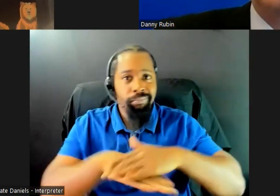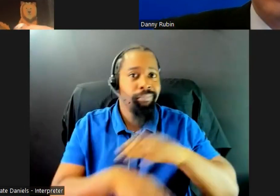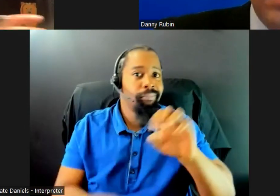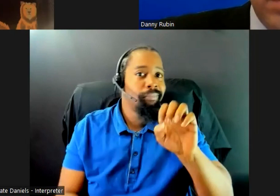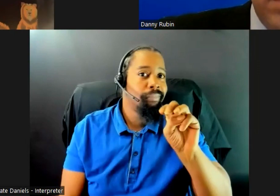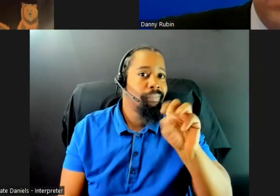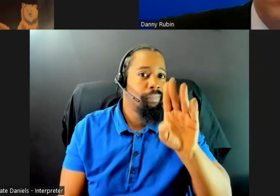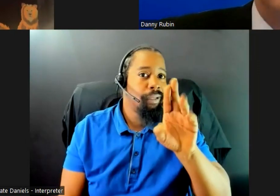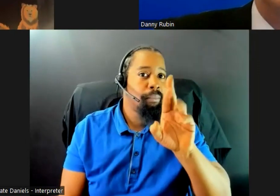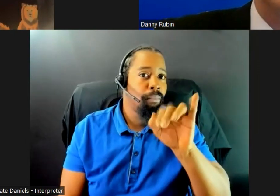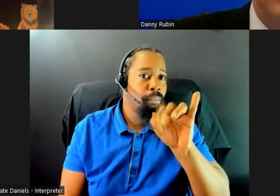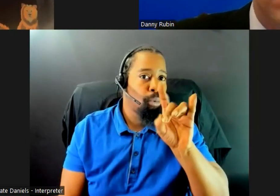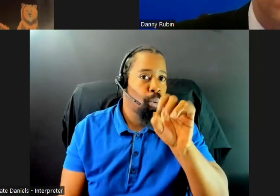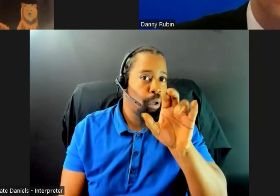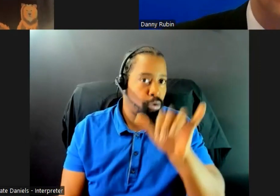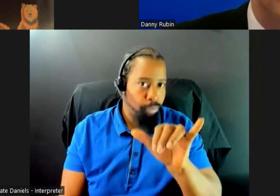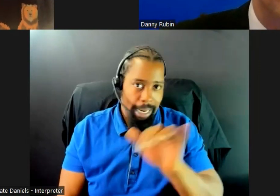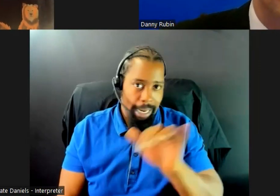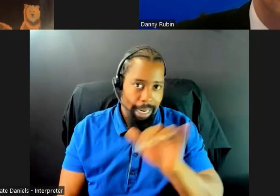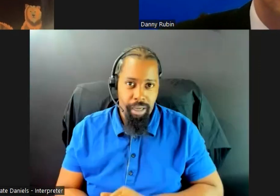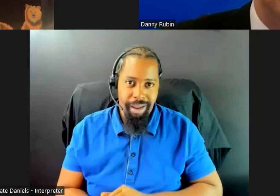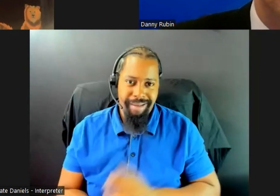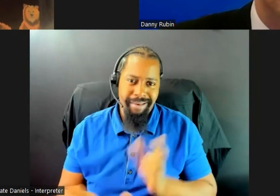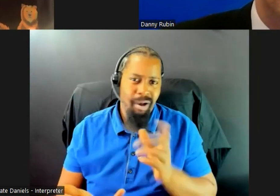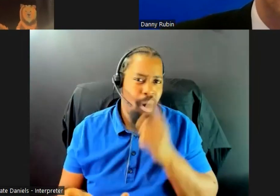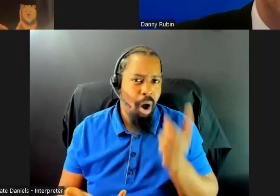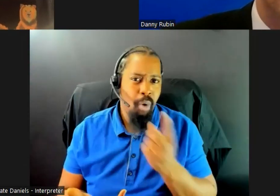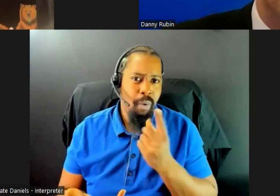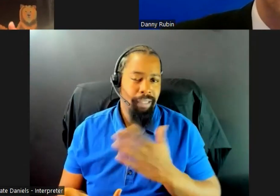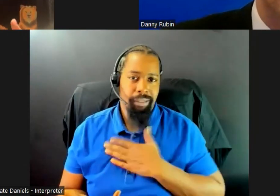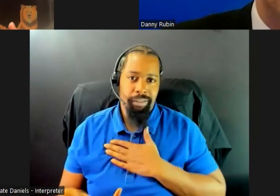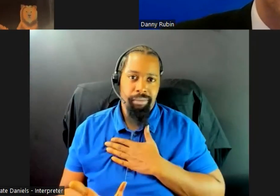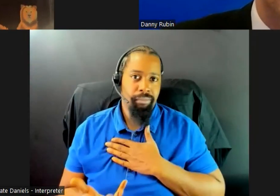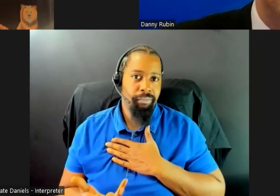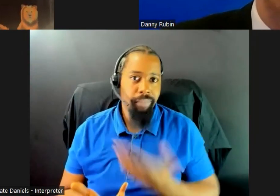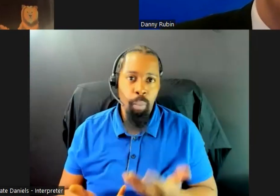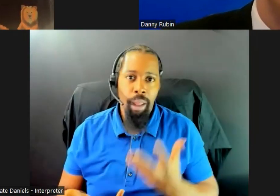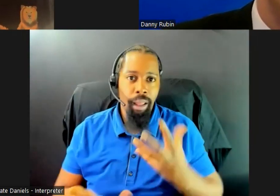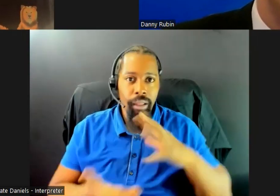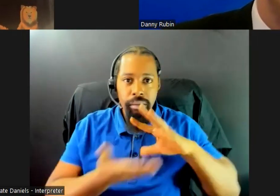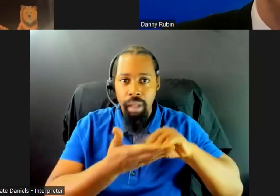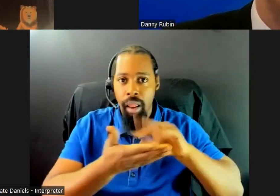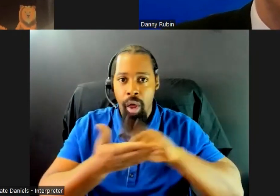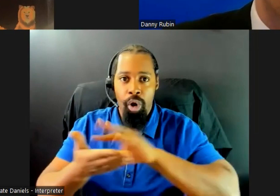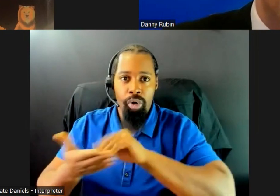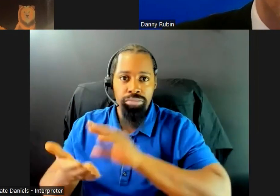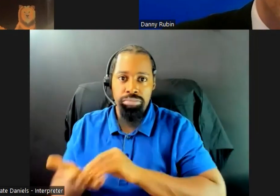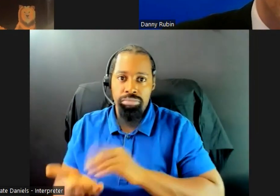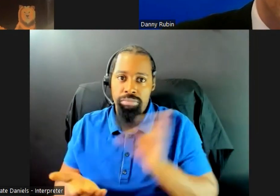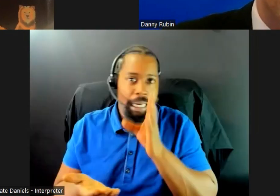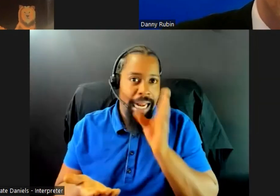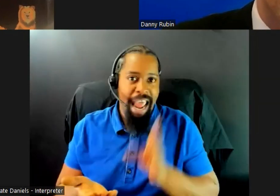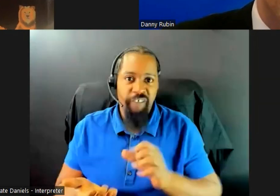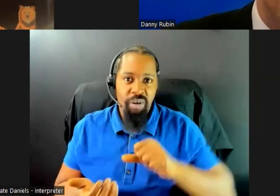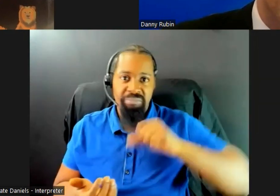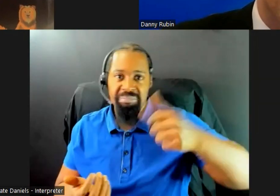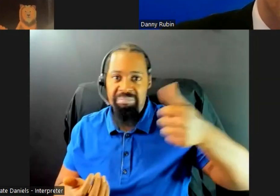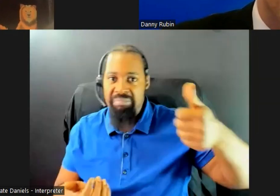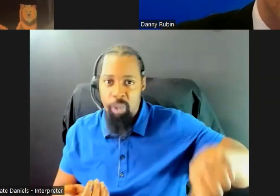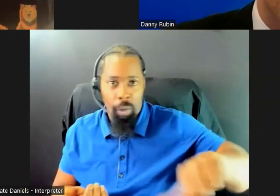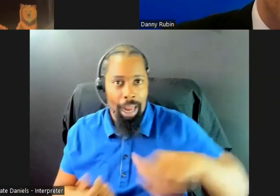I took any course I could. Again, I was a foreigner in Paris. I knew I only had 4 years for getting a